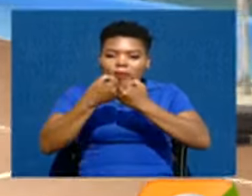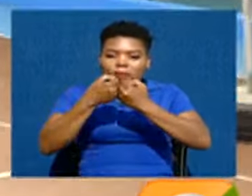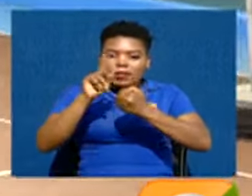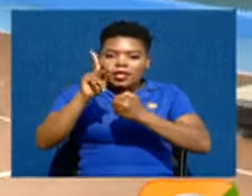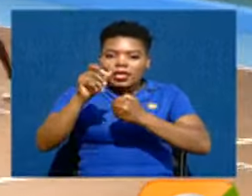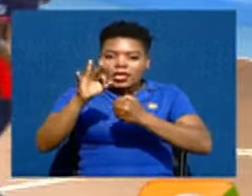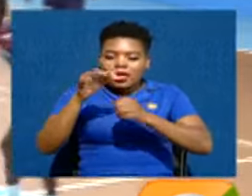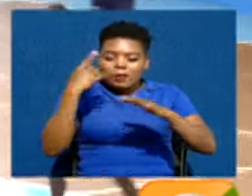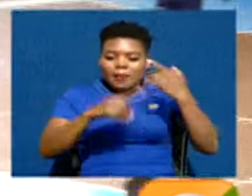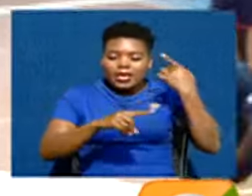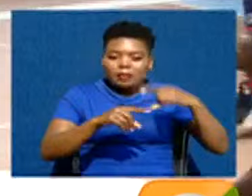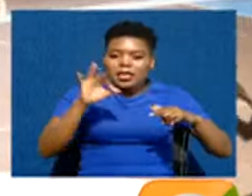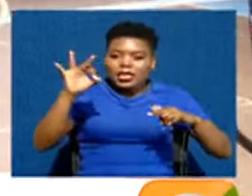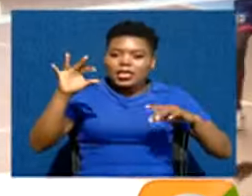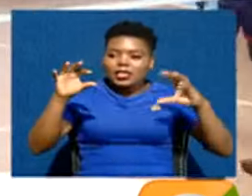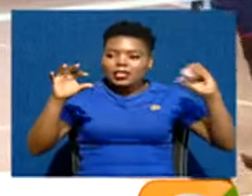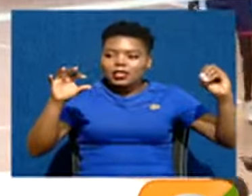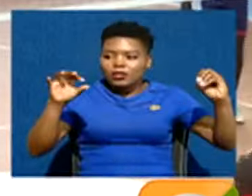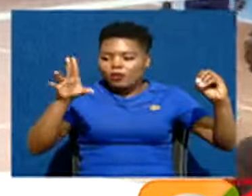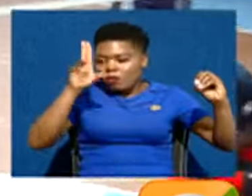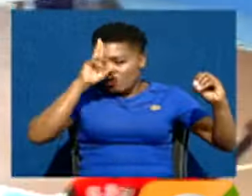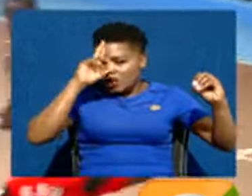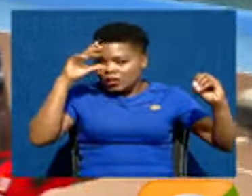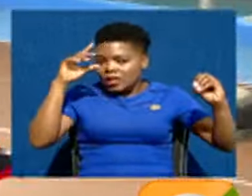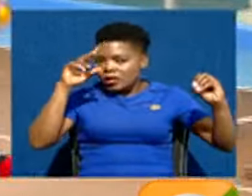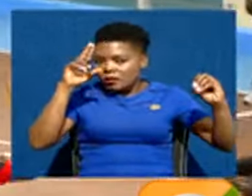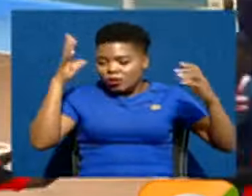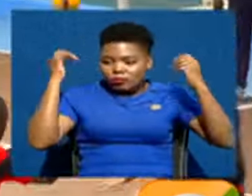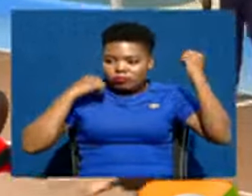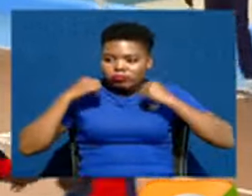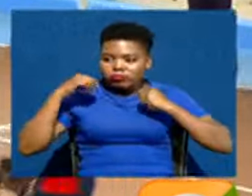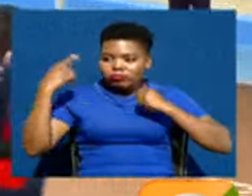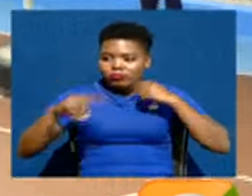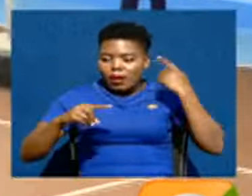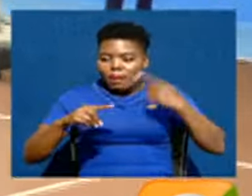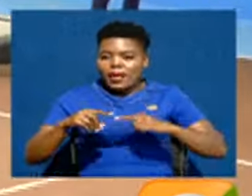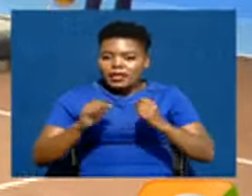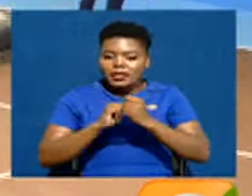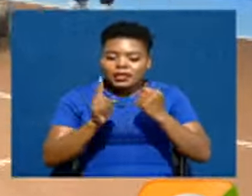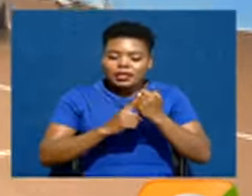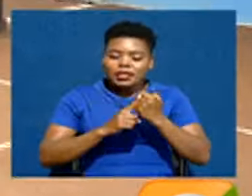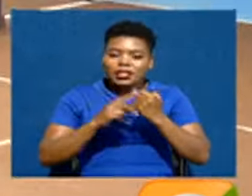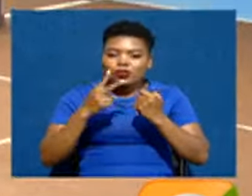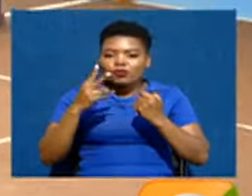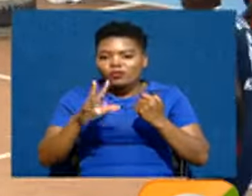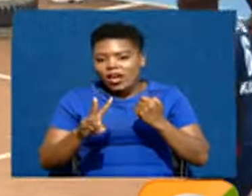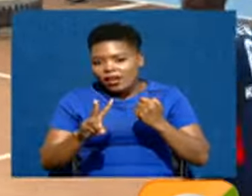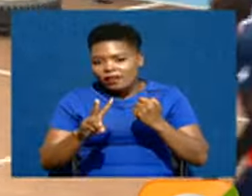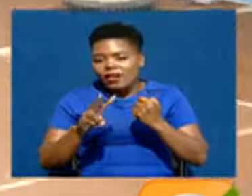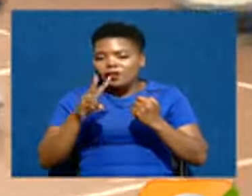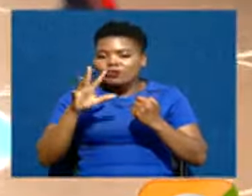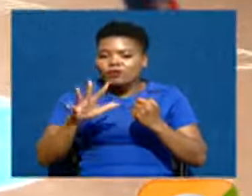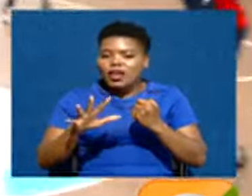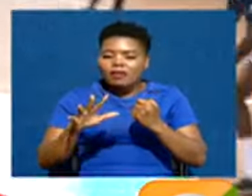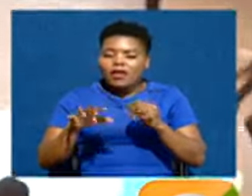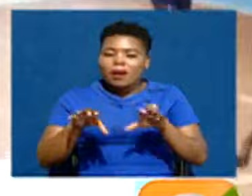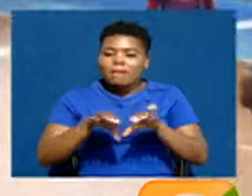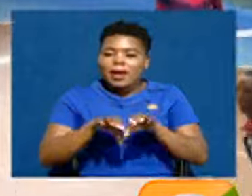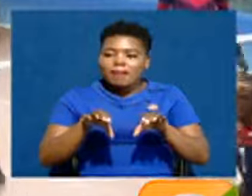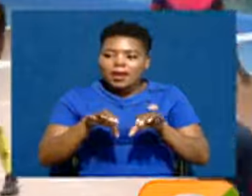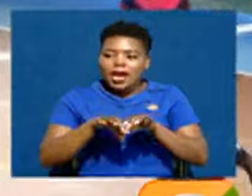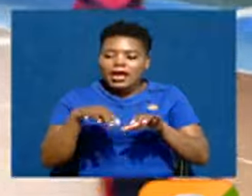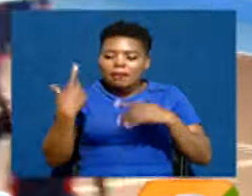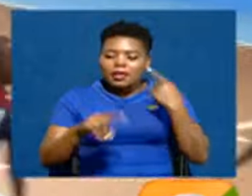with a 3-0 win over Kenya Army in sets of 25-19, 25-16 and 25-21. Kenya Pipeline dispatched